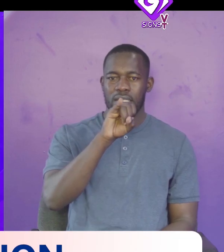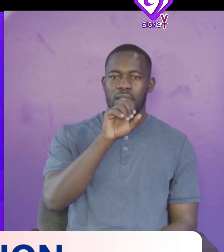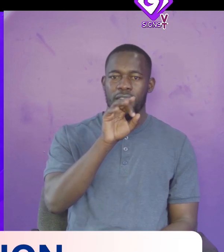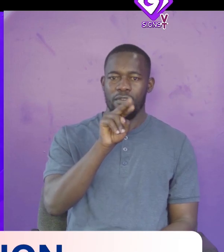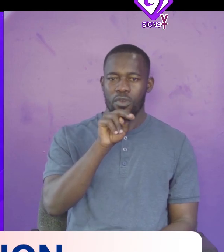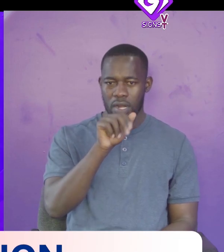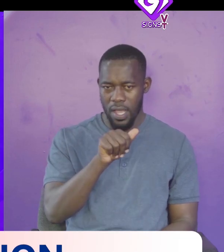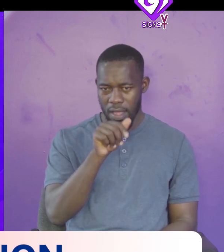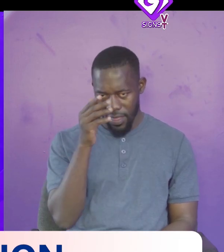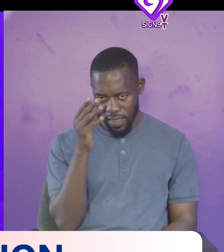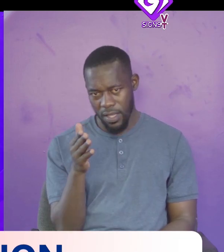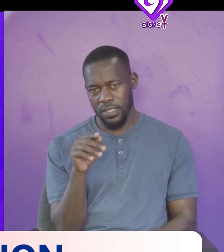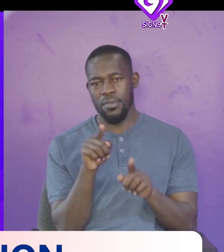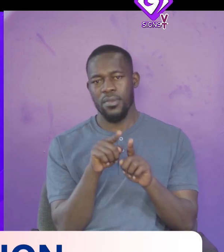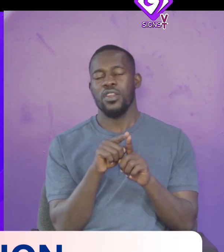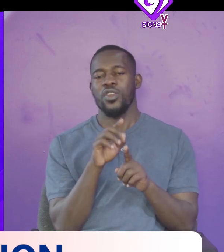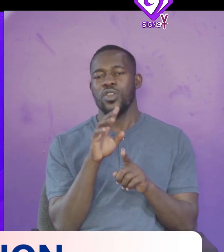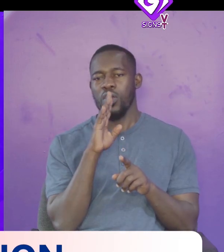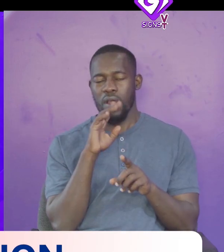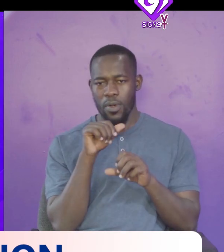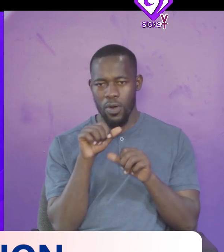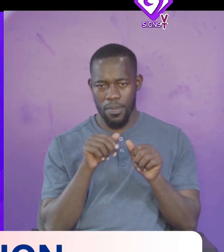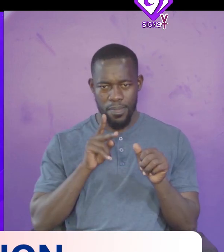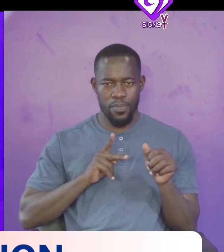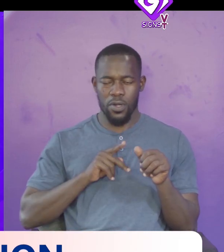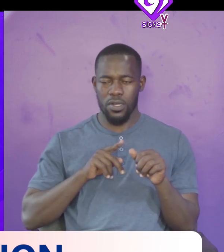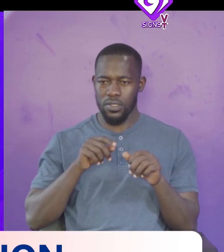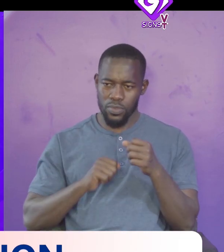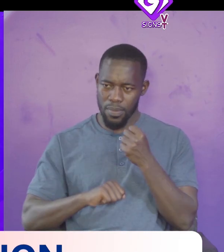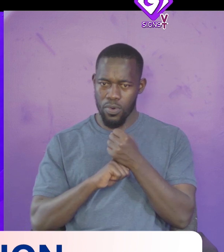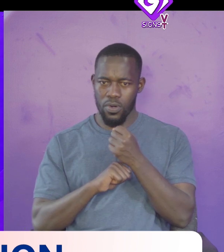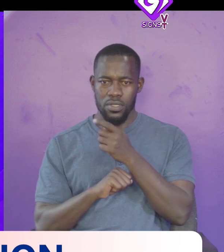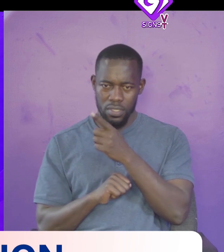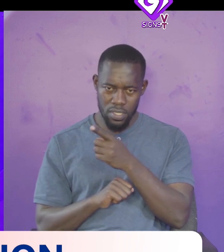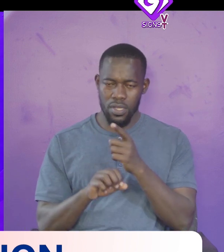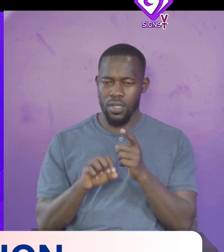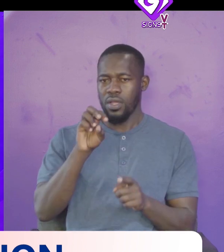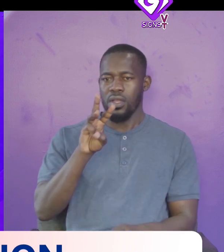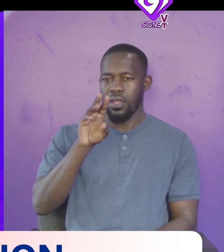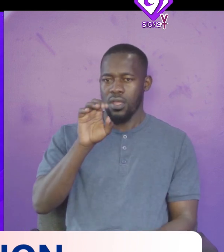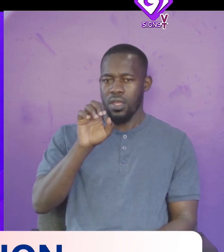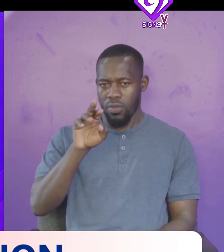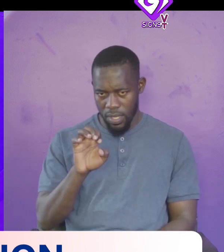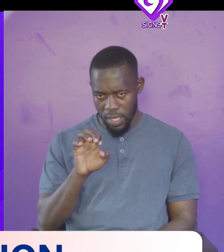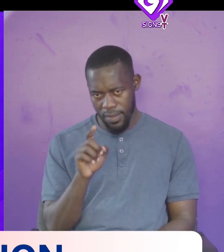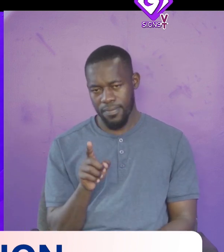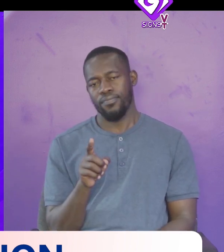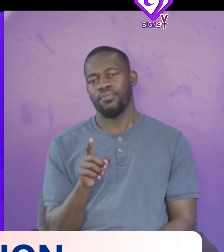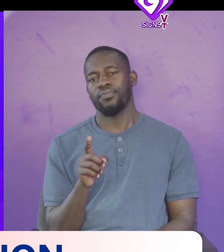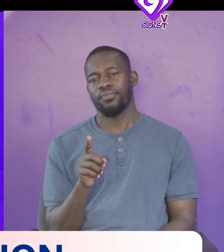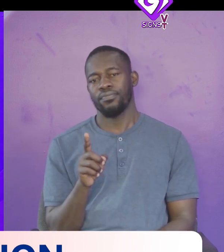spoke about people supporting Boyd Were for that seat,